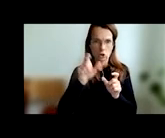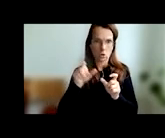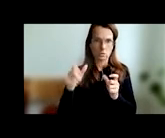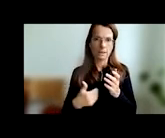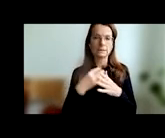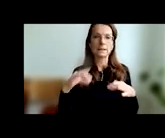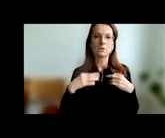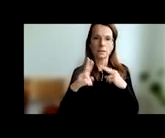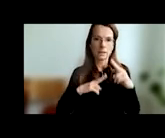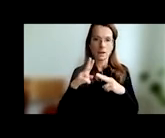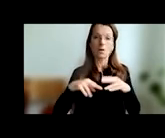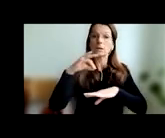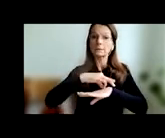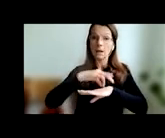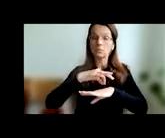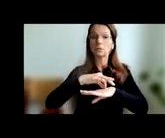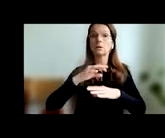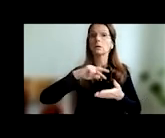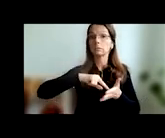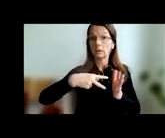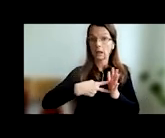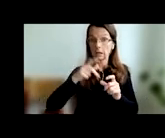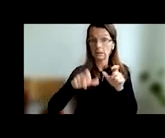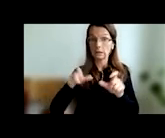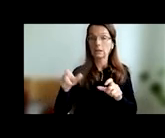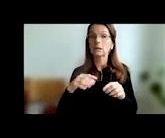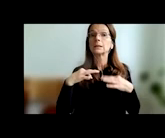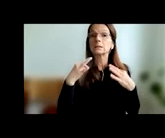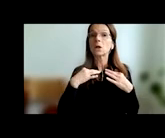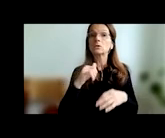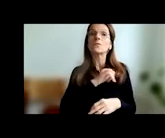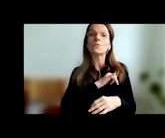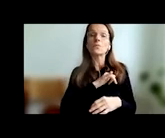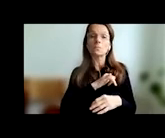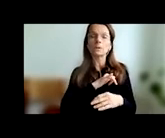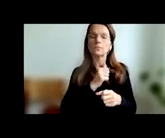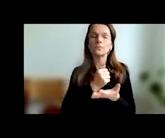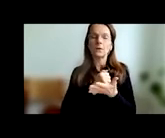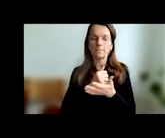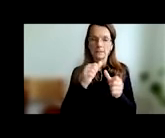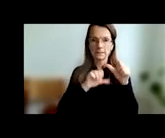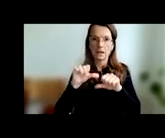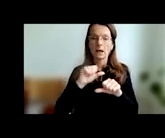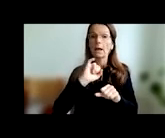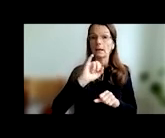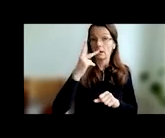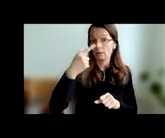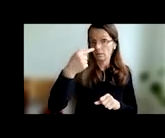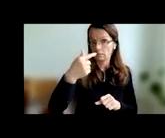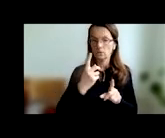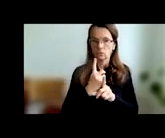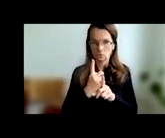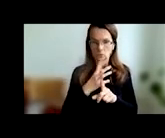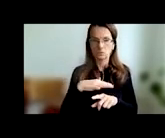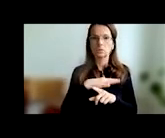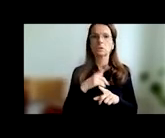qualifications, so simple works, then also doctors, pharmacists,